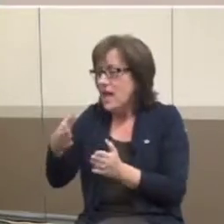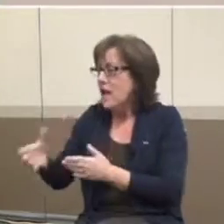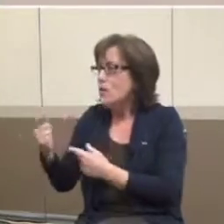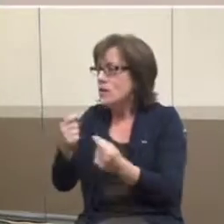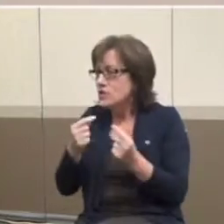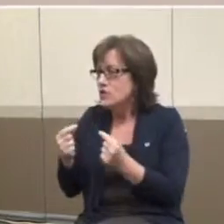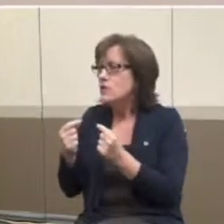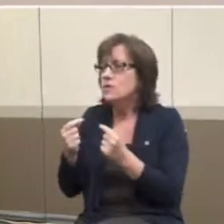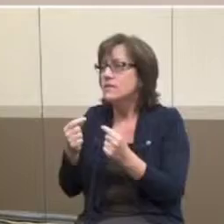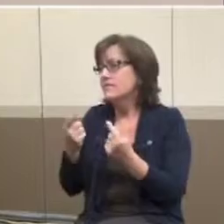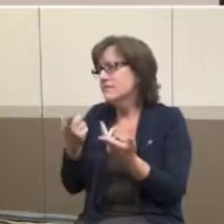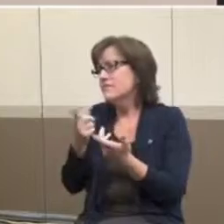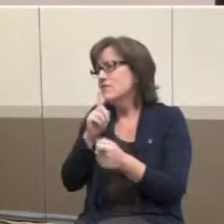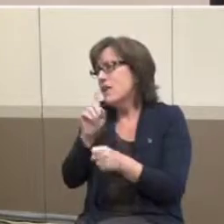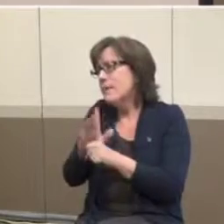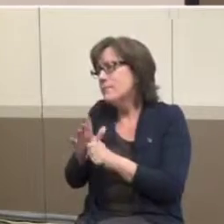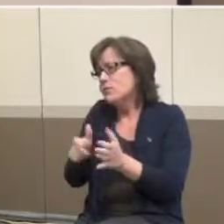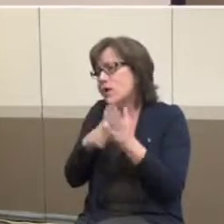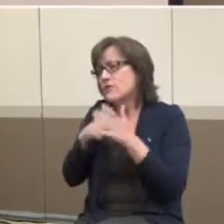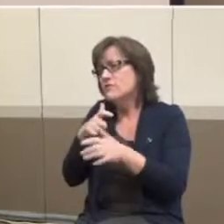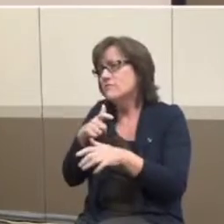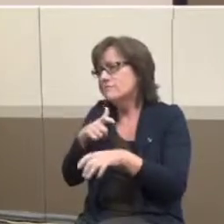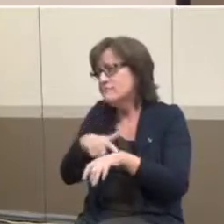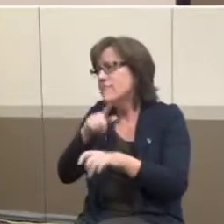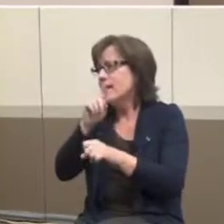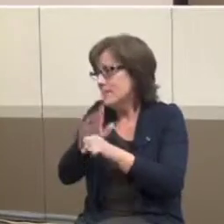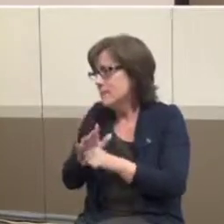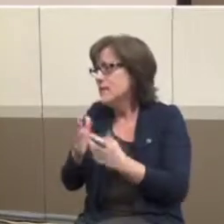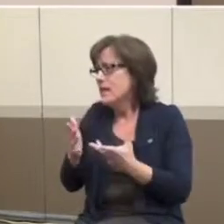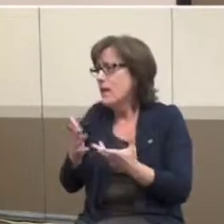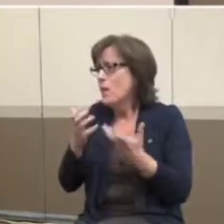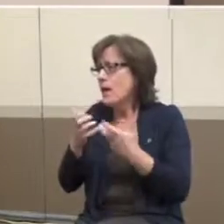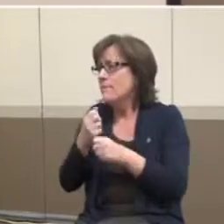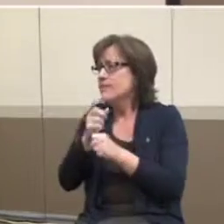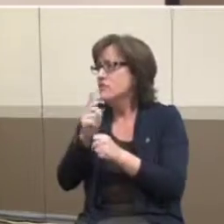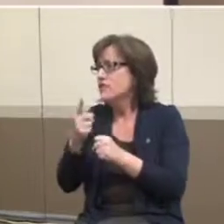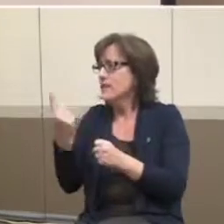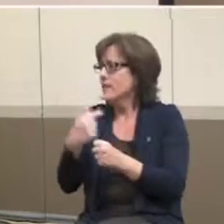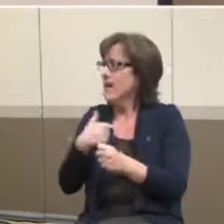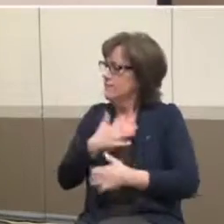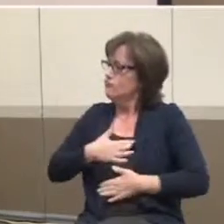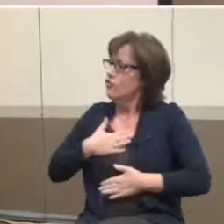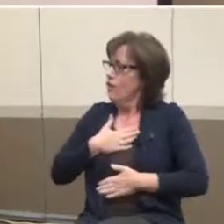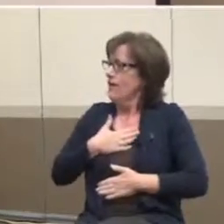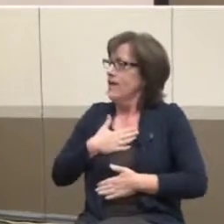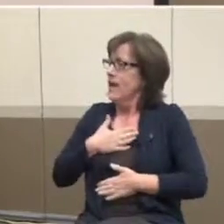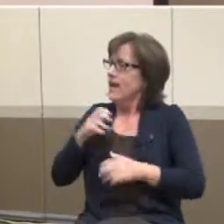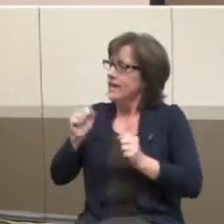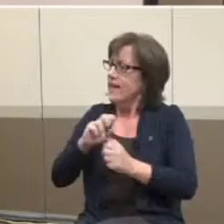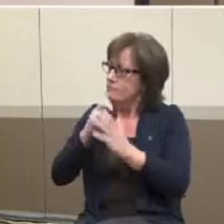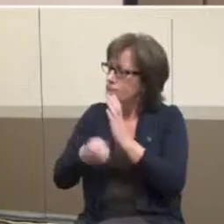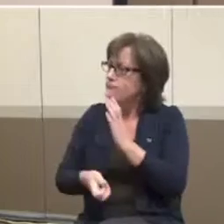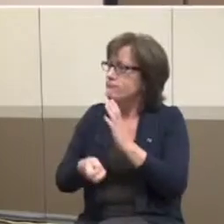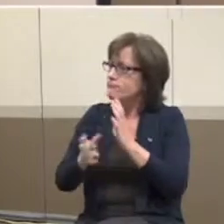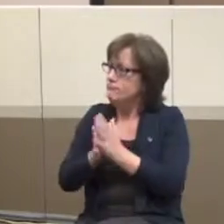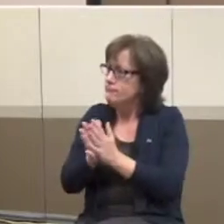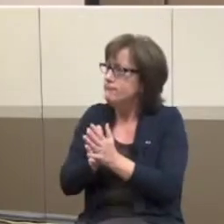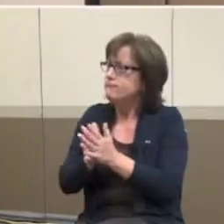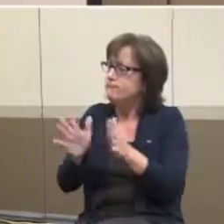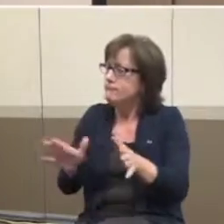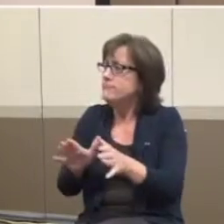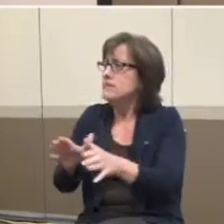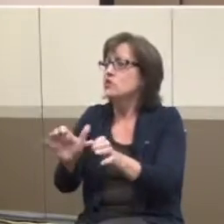do, it's, there's a commitment there, and I wanted to make sure that this was something that I would really enjoy and have some passion for. So.